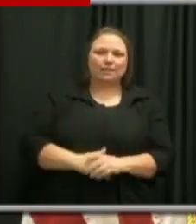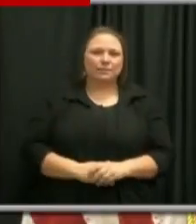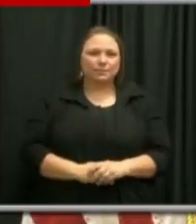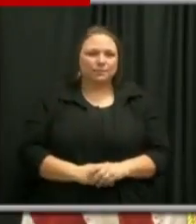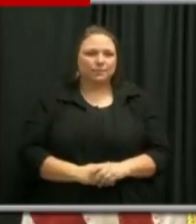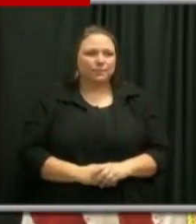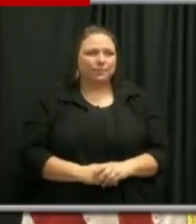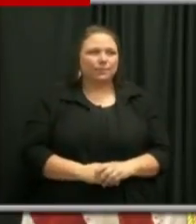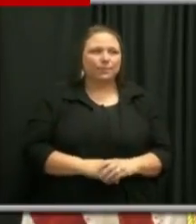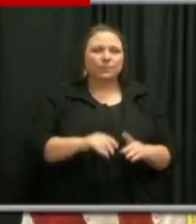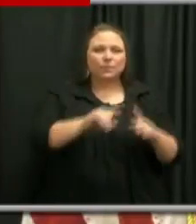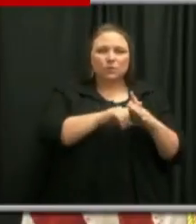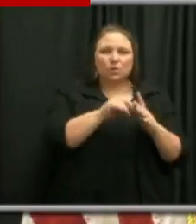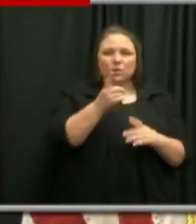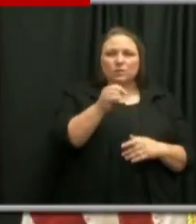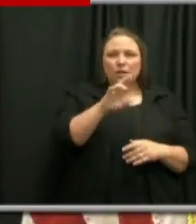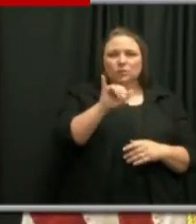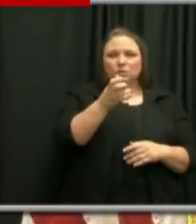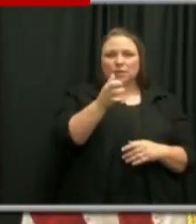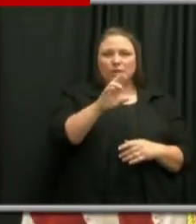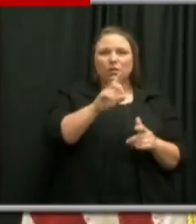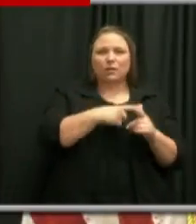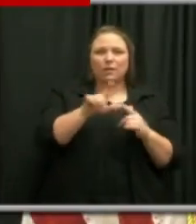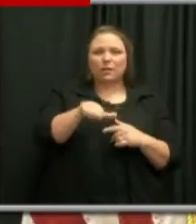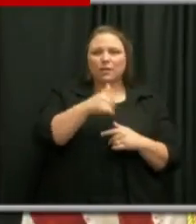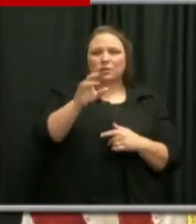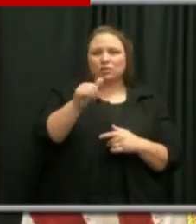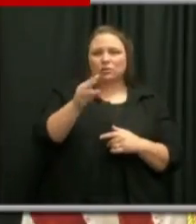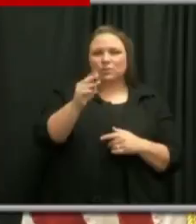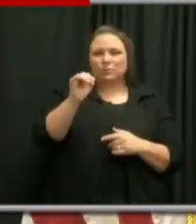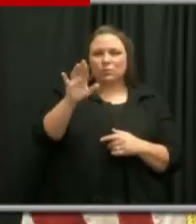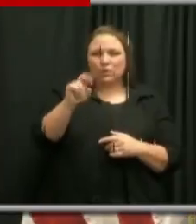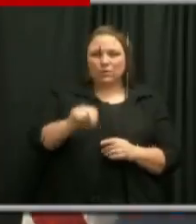We'll start with Dr. Jahangir and then turn it over to Mr. Brown.